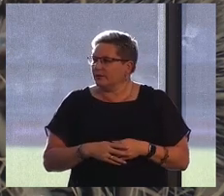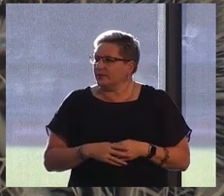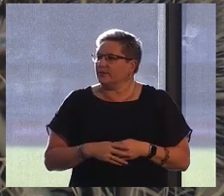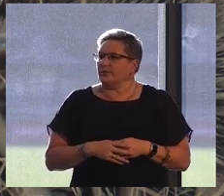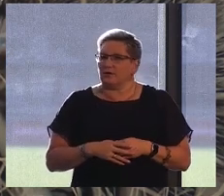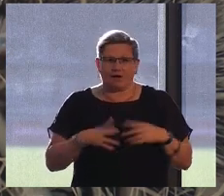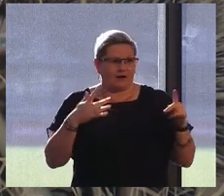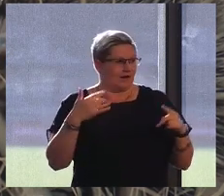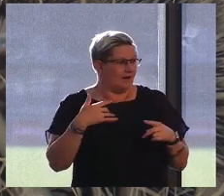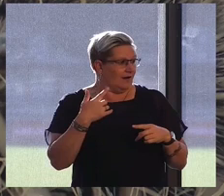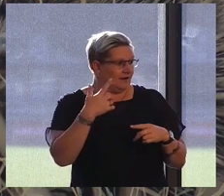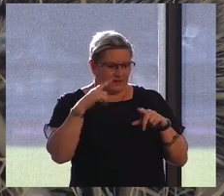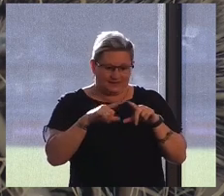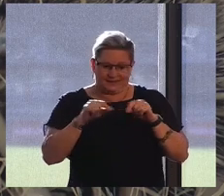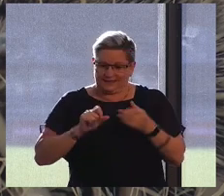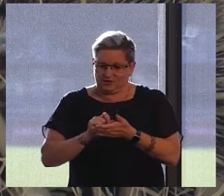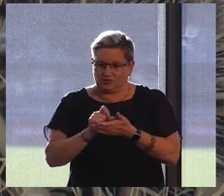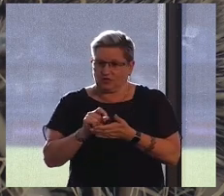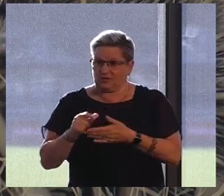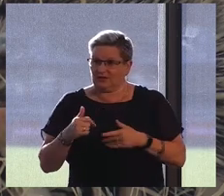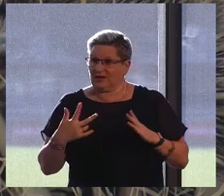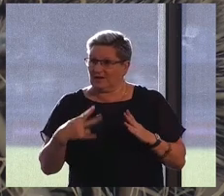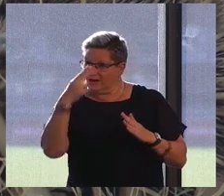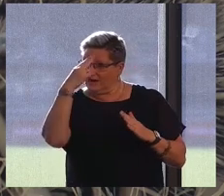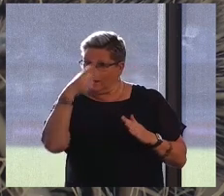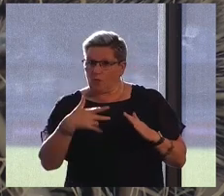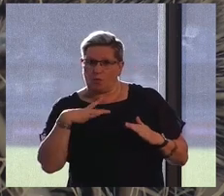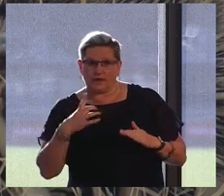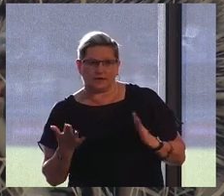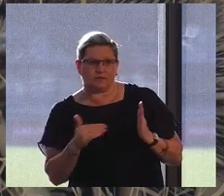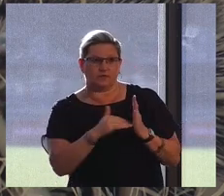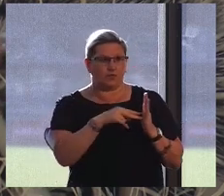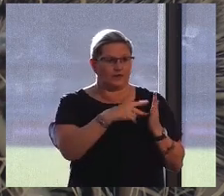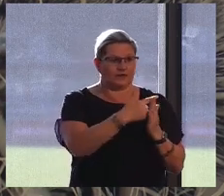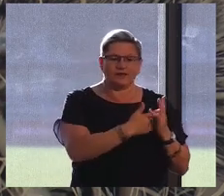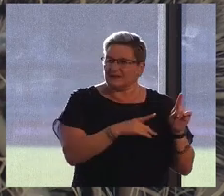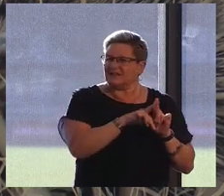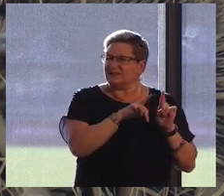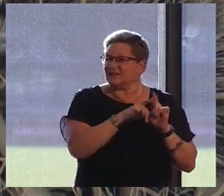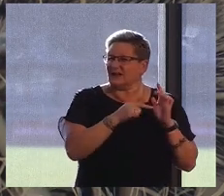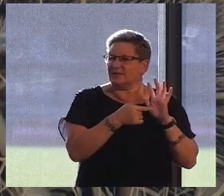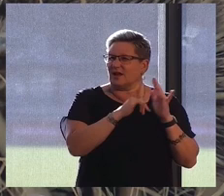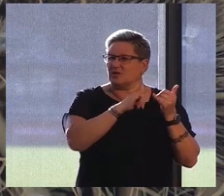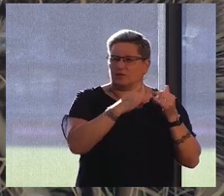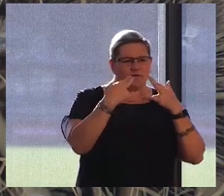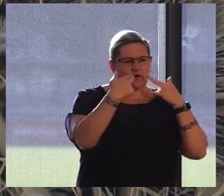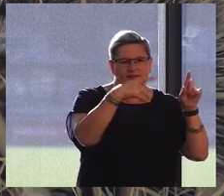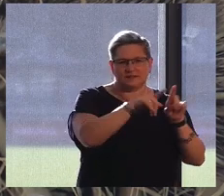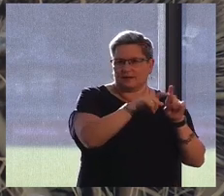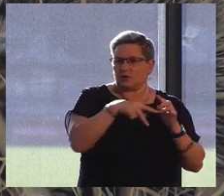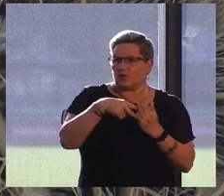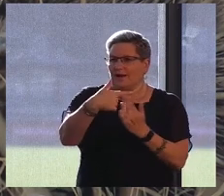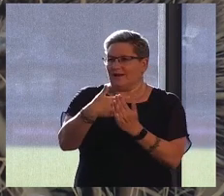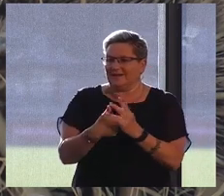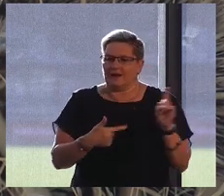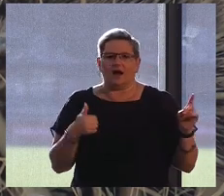sold out well in advance and there was a waiting list, so it's really just like a Taylor Swift concert in that respect. Don't worry, I'm not